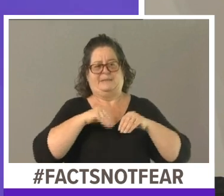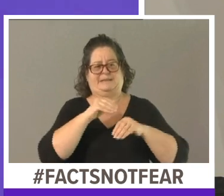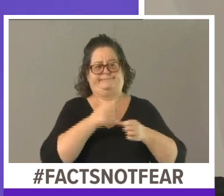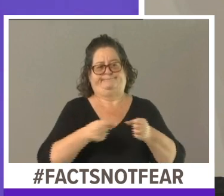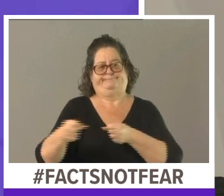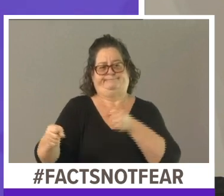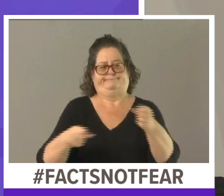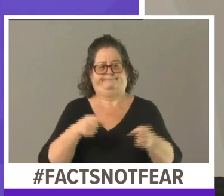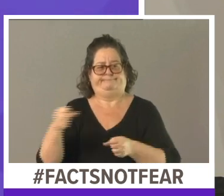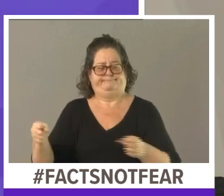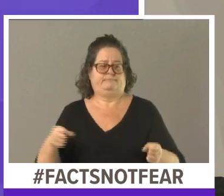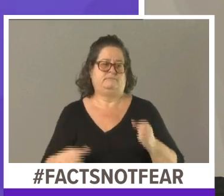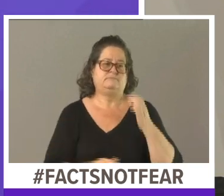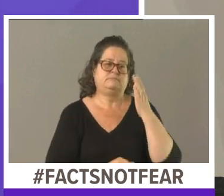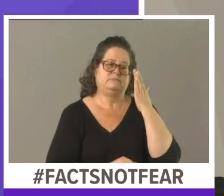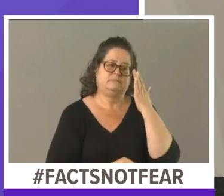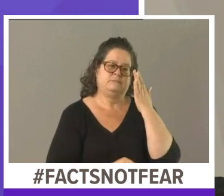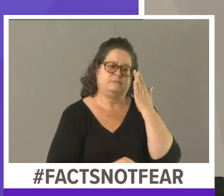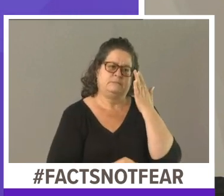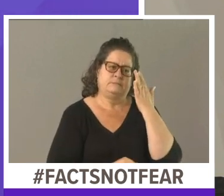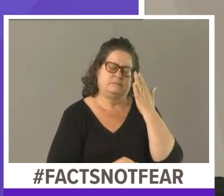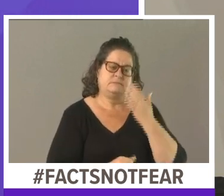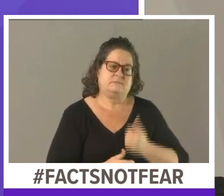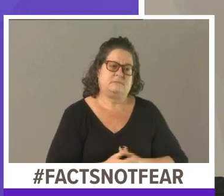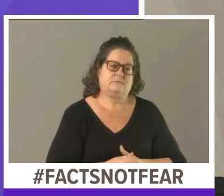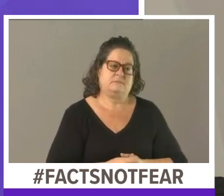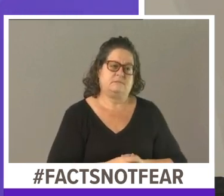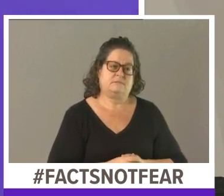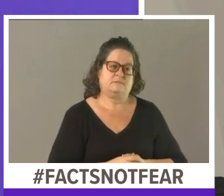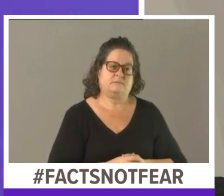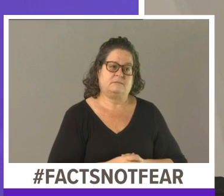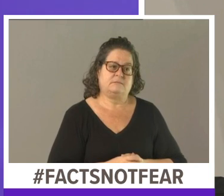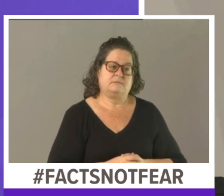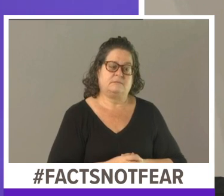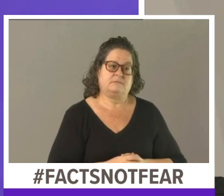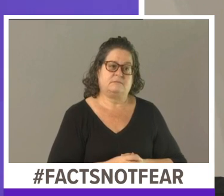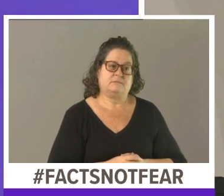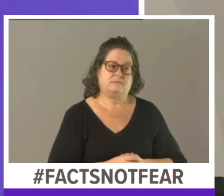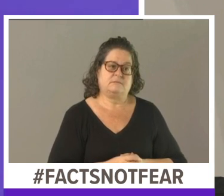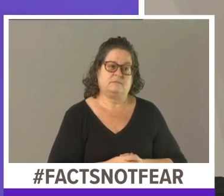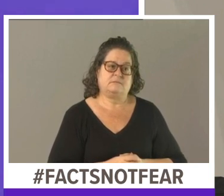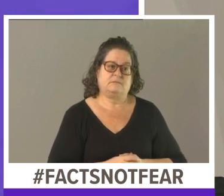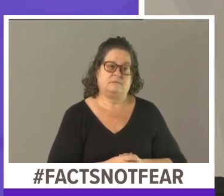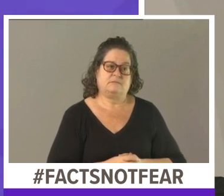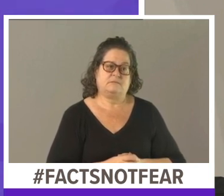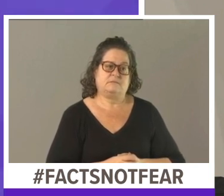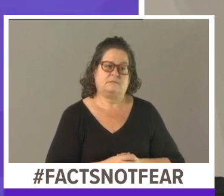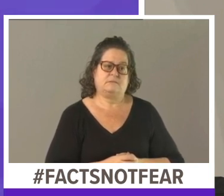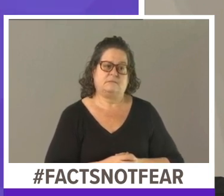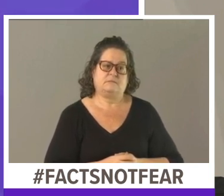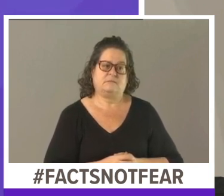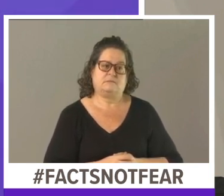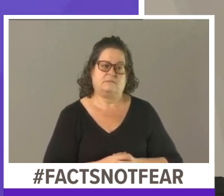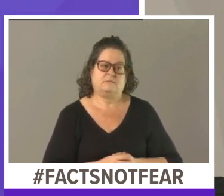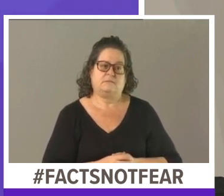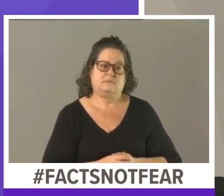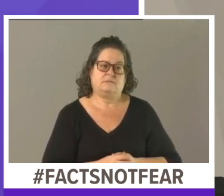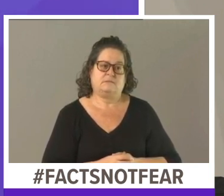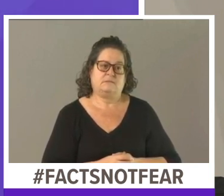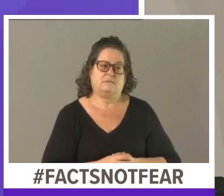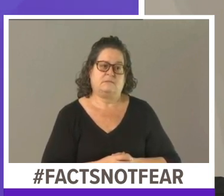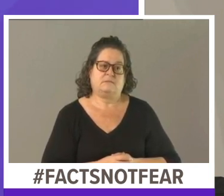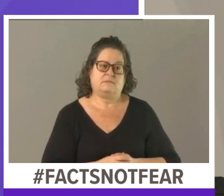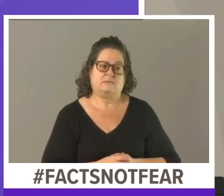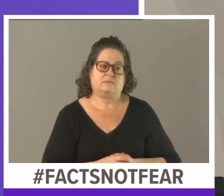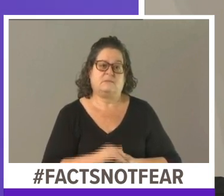thing that we prioritized is if that hospital was able to provide a specific capacity, such as ECMO. We wanted them to be able to have